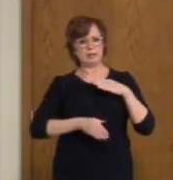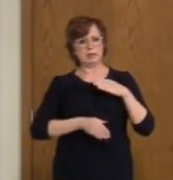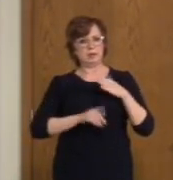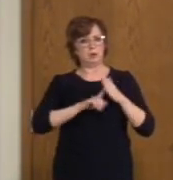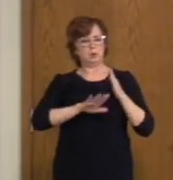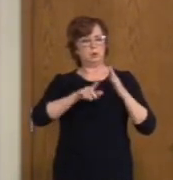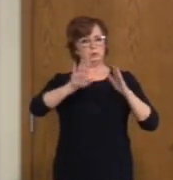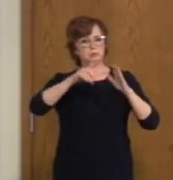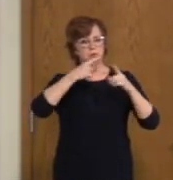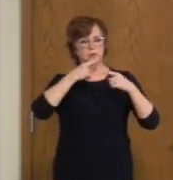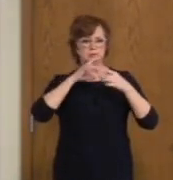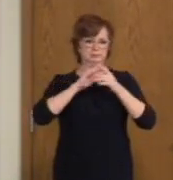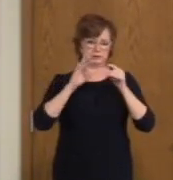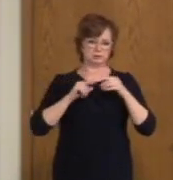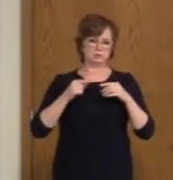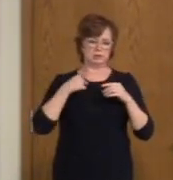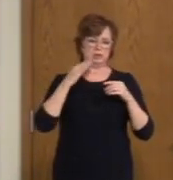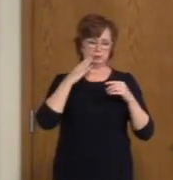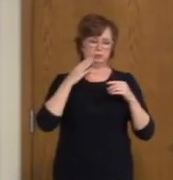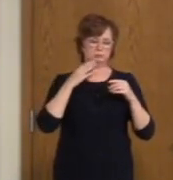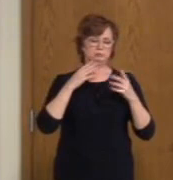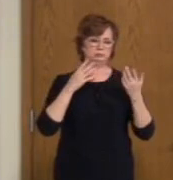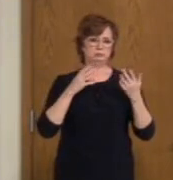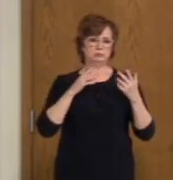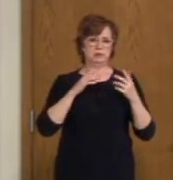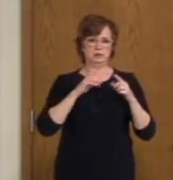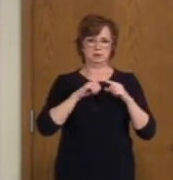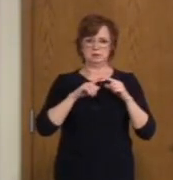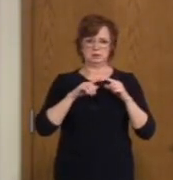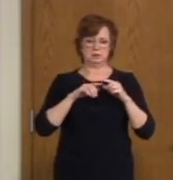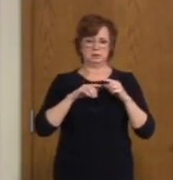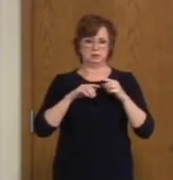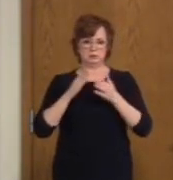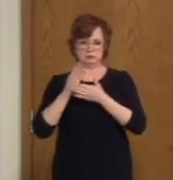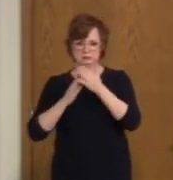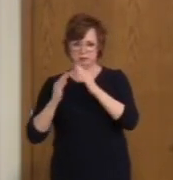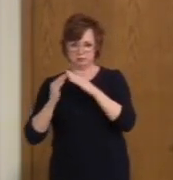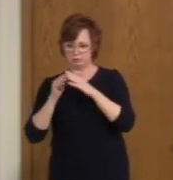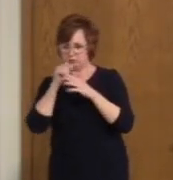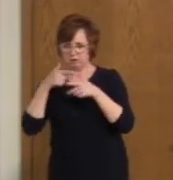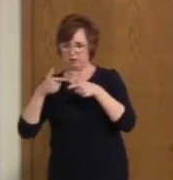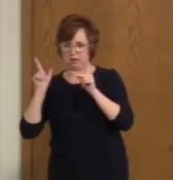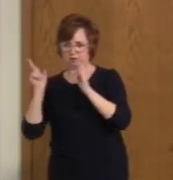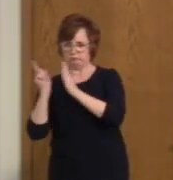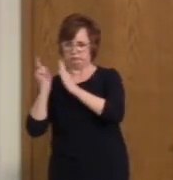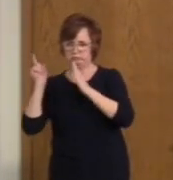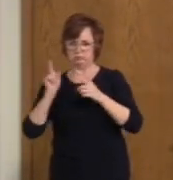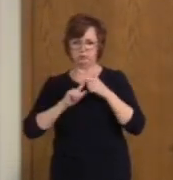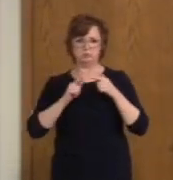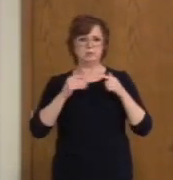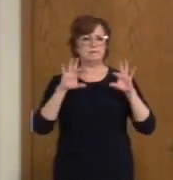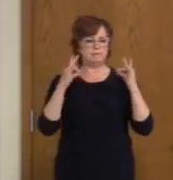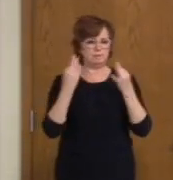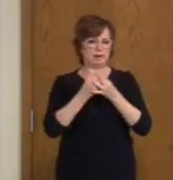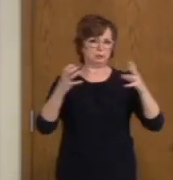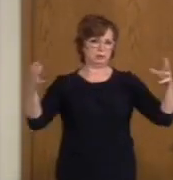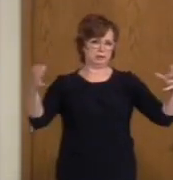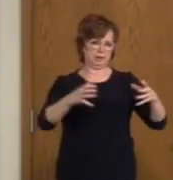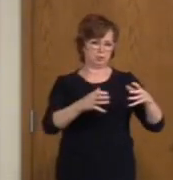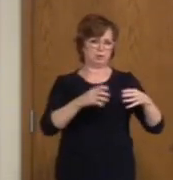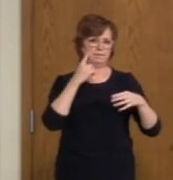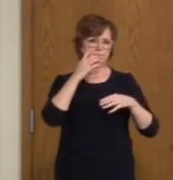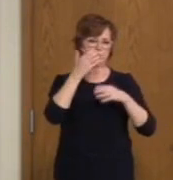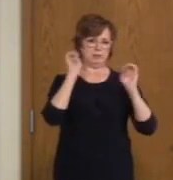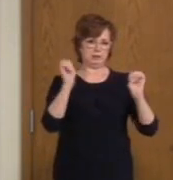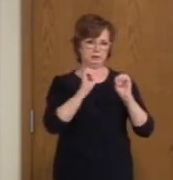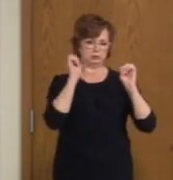large gatherings are obviously discouraged and in some cases not allowed. What's your message to people that should they be staying home? Should they be